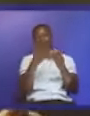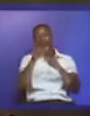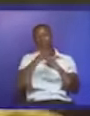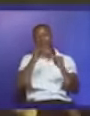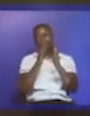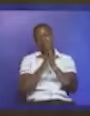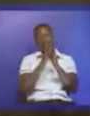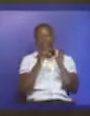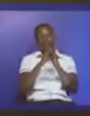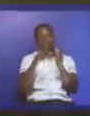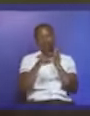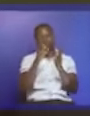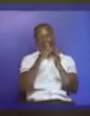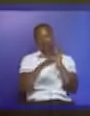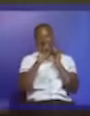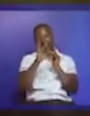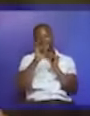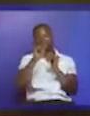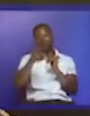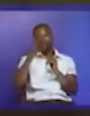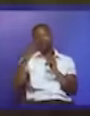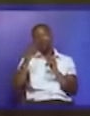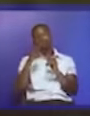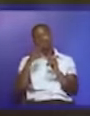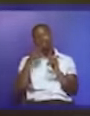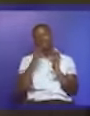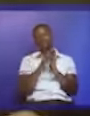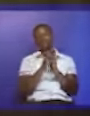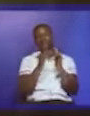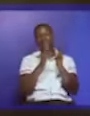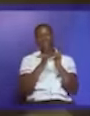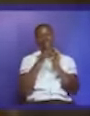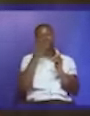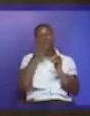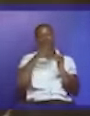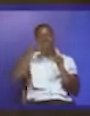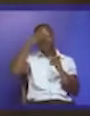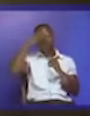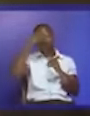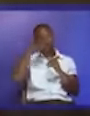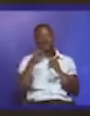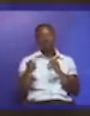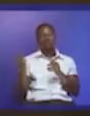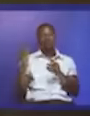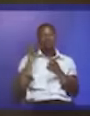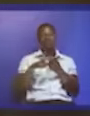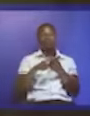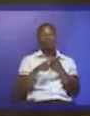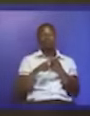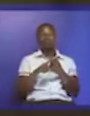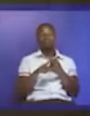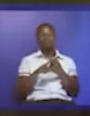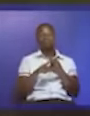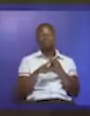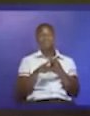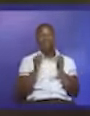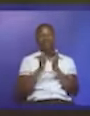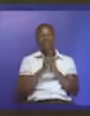In Luke chapter 18 and verse 1, the Bible says he spake a parable to the end or the intent that